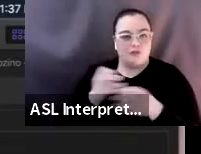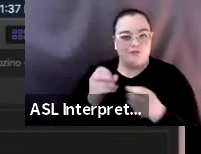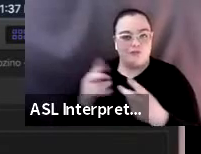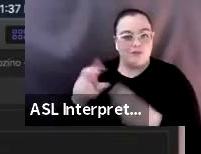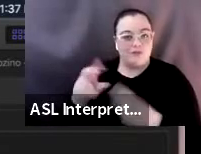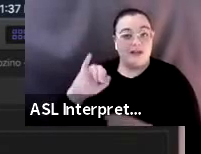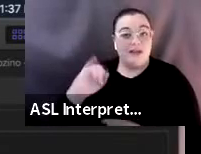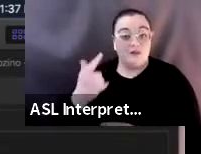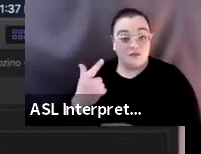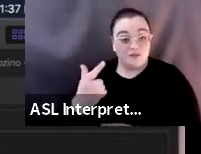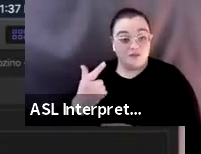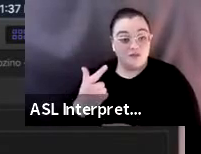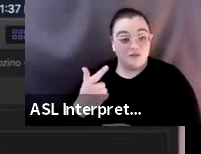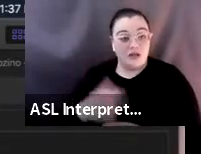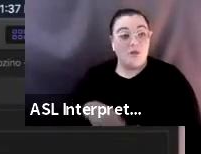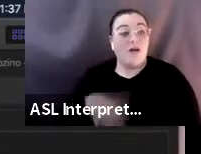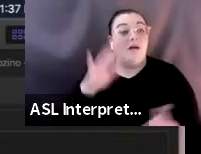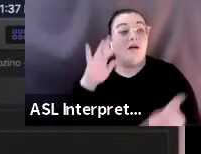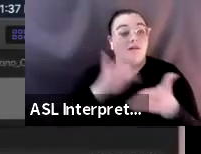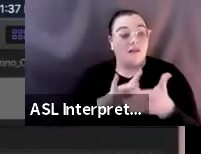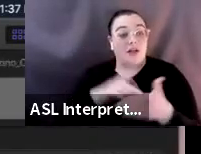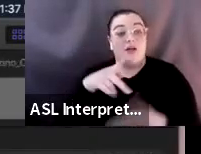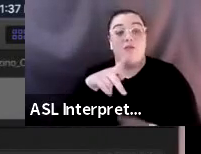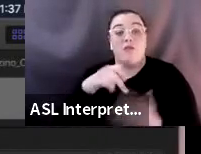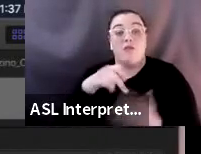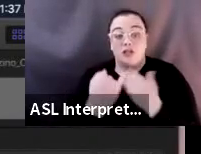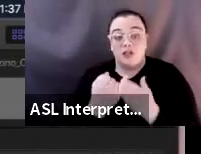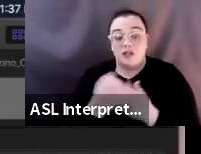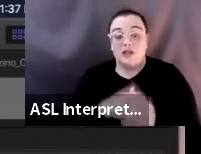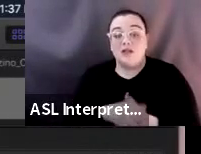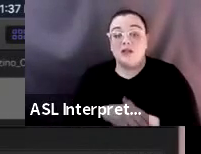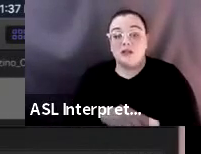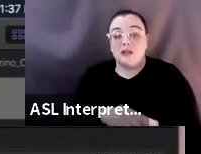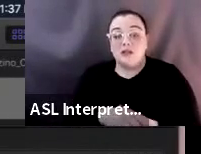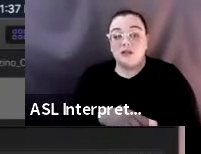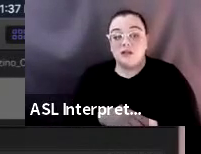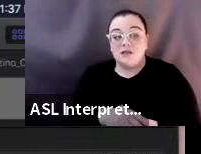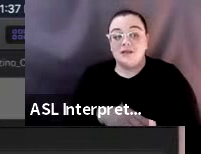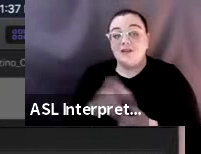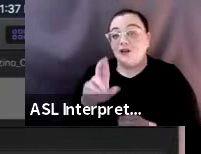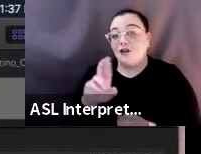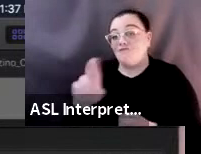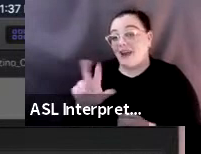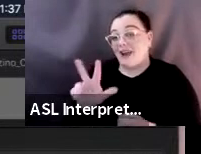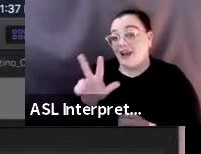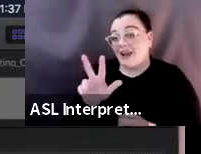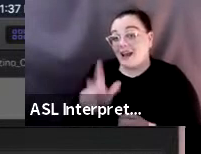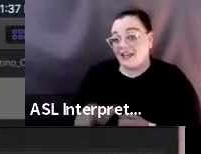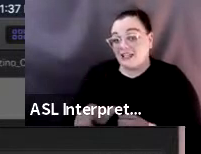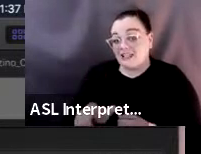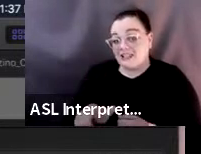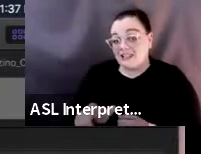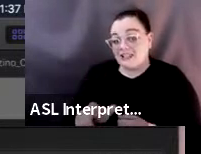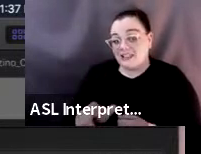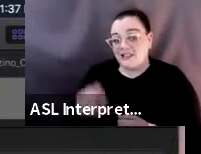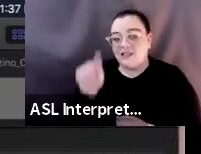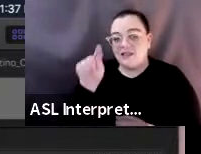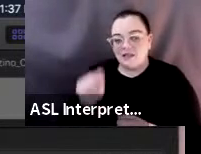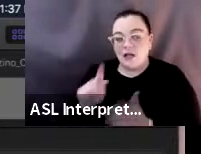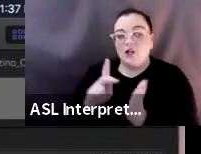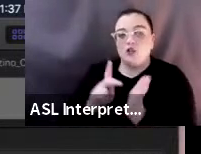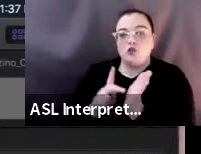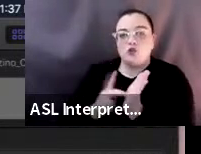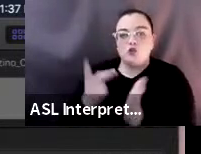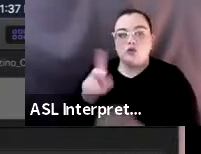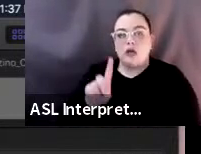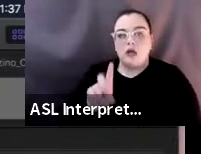project up here. And I'm going to then select that and then do a right click, go down to duplicate project as. I